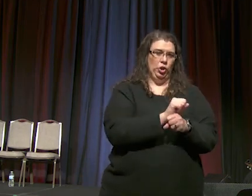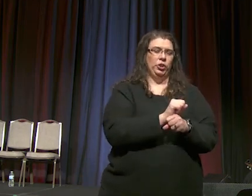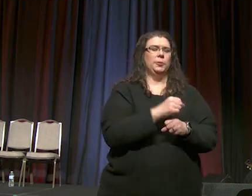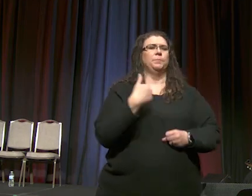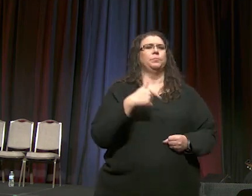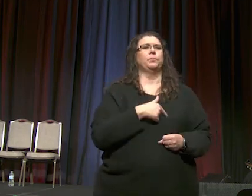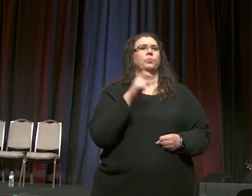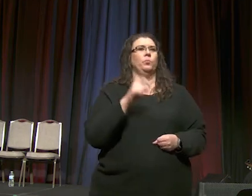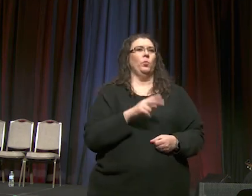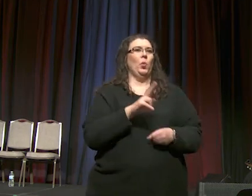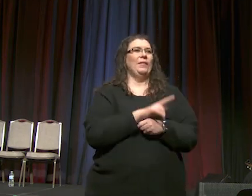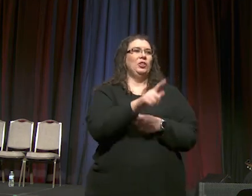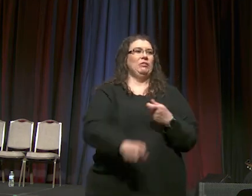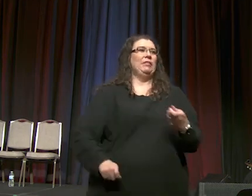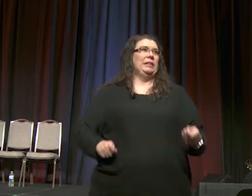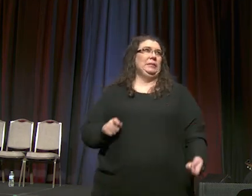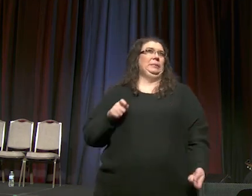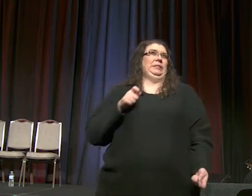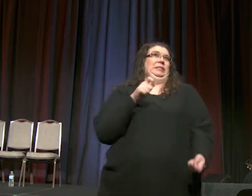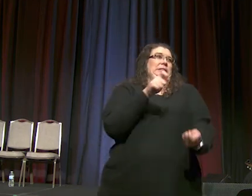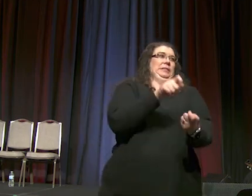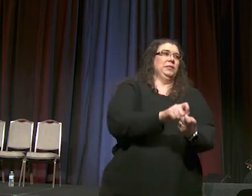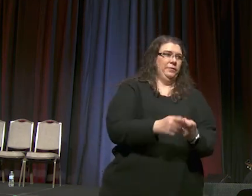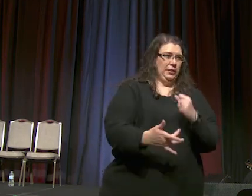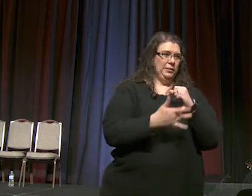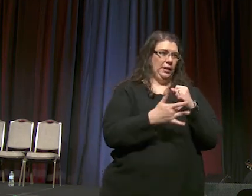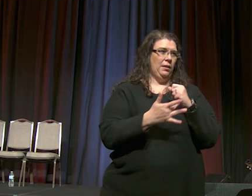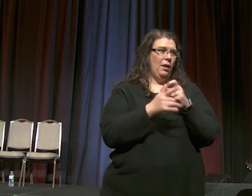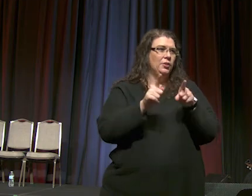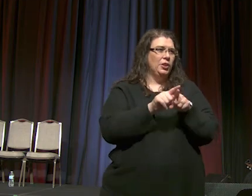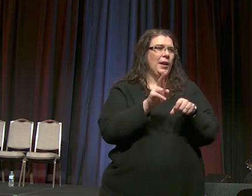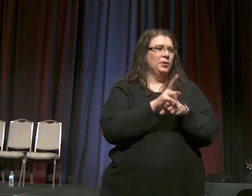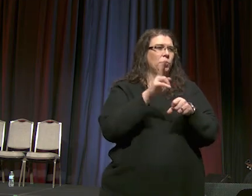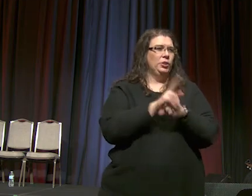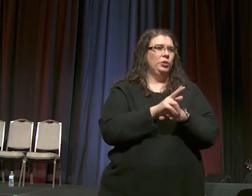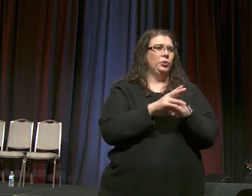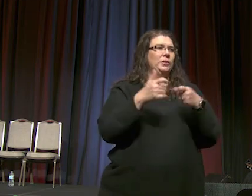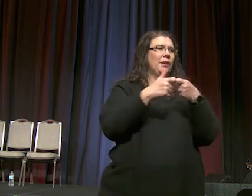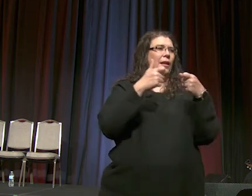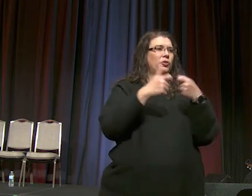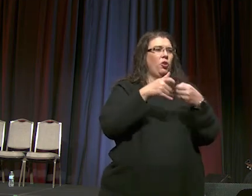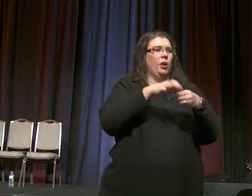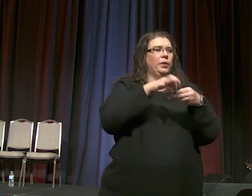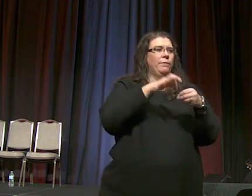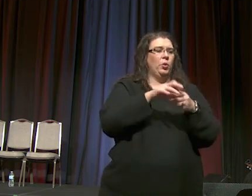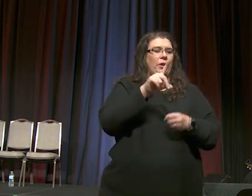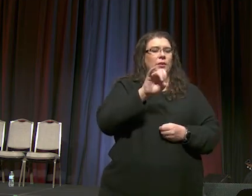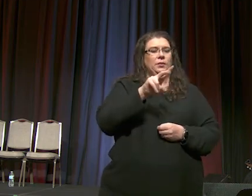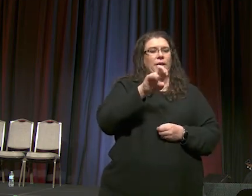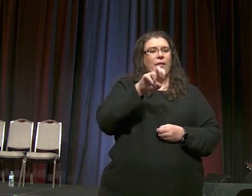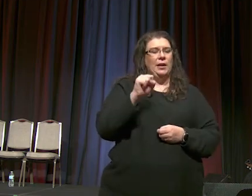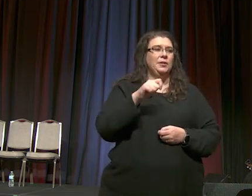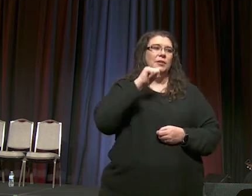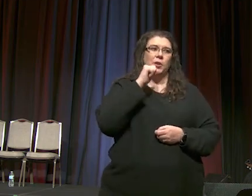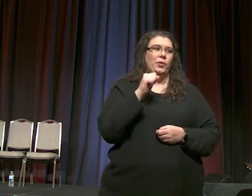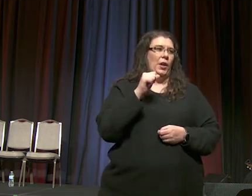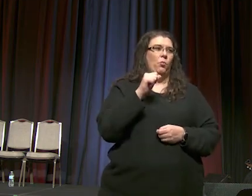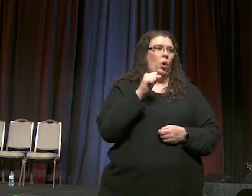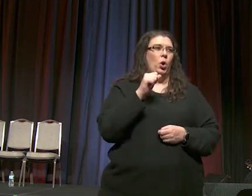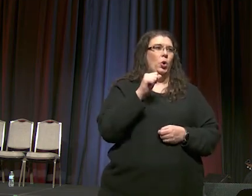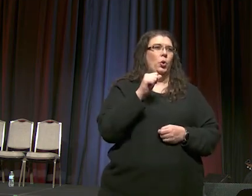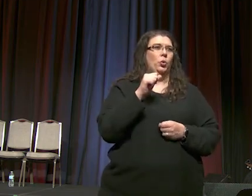We have to use very specific technology as we use electronic voting devices so that they will not bleed through